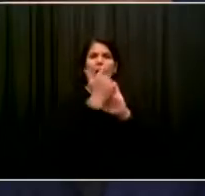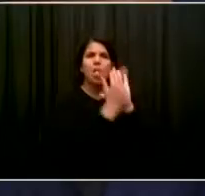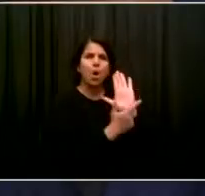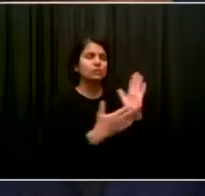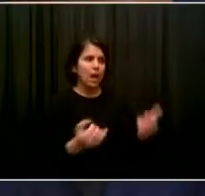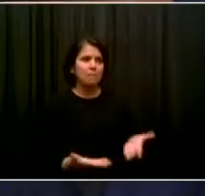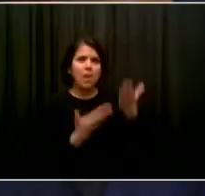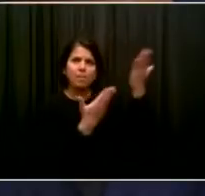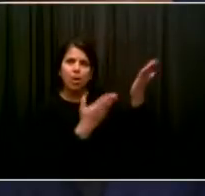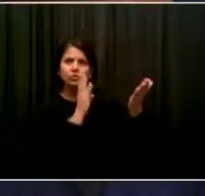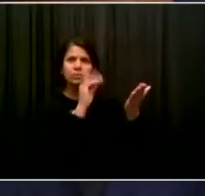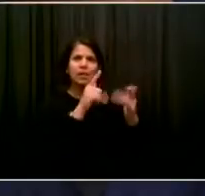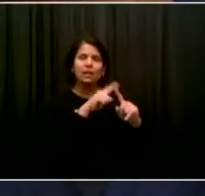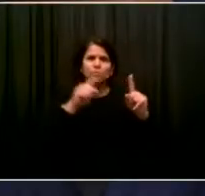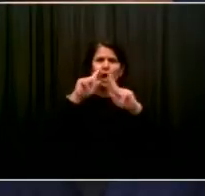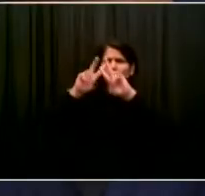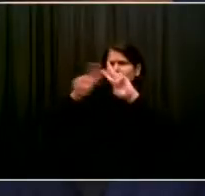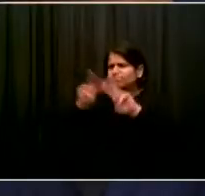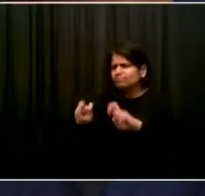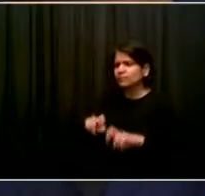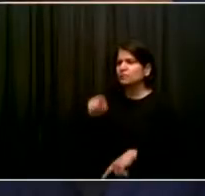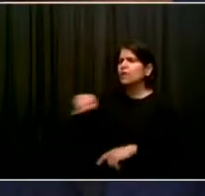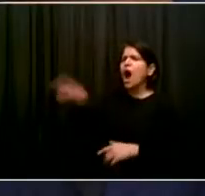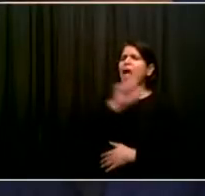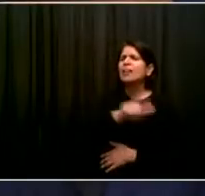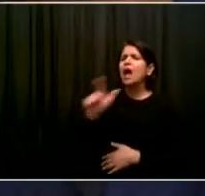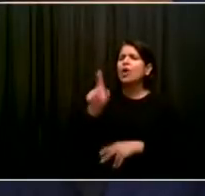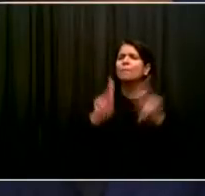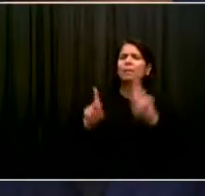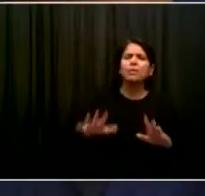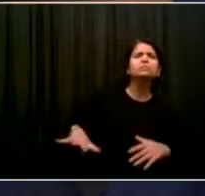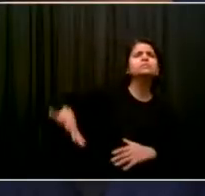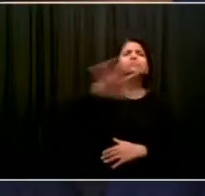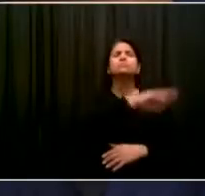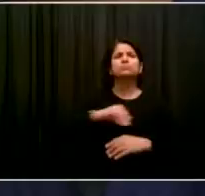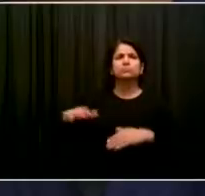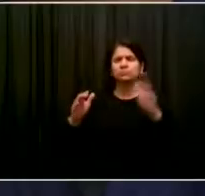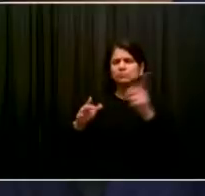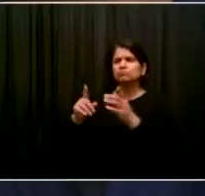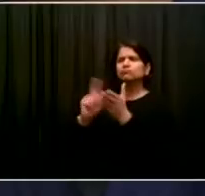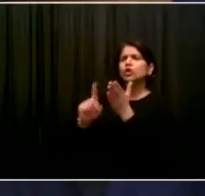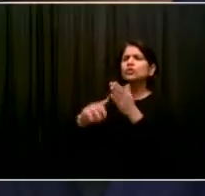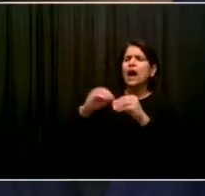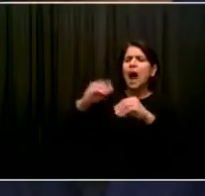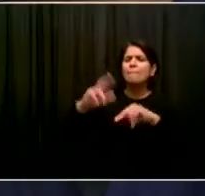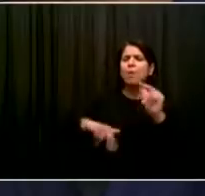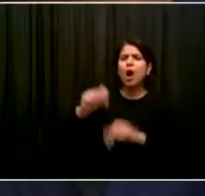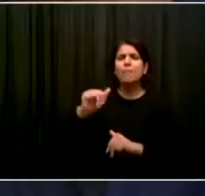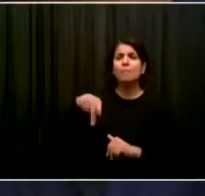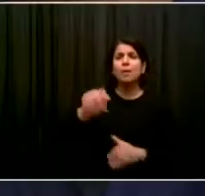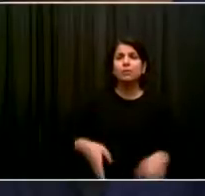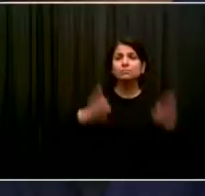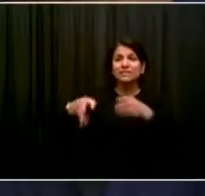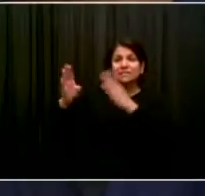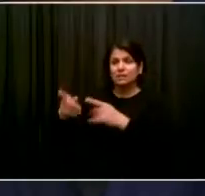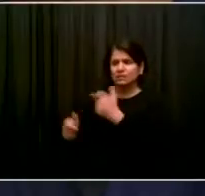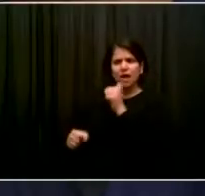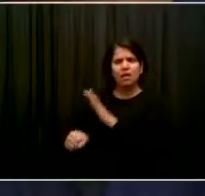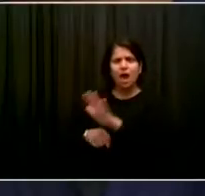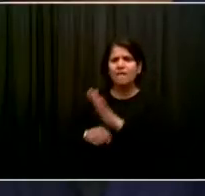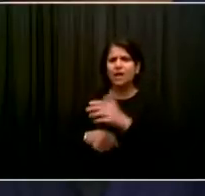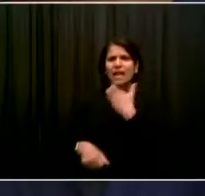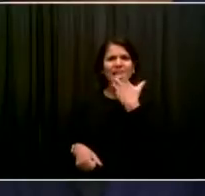administration. It's something that I introduced with Congressman Torres when he was the council person, and we want to continue to make sure